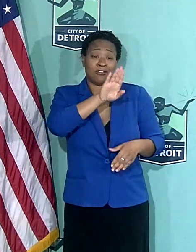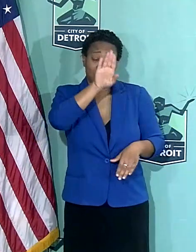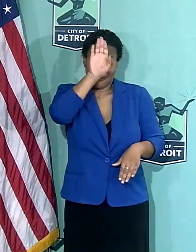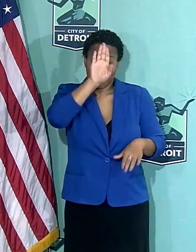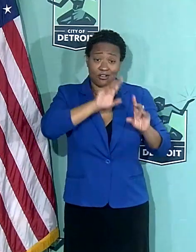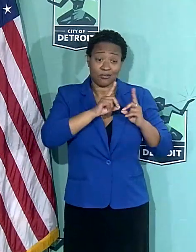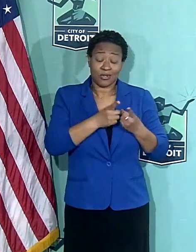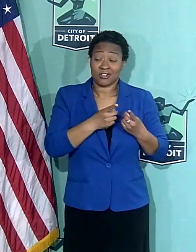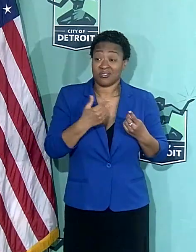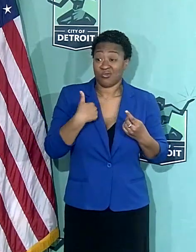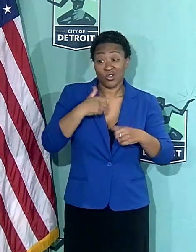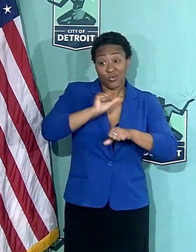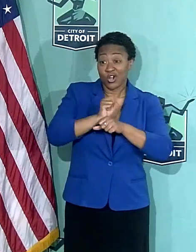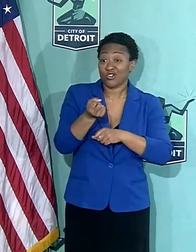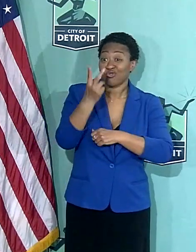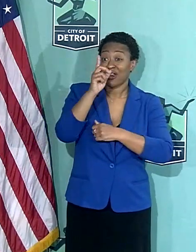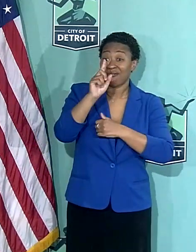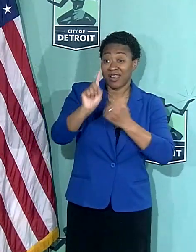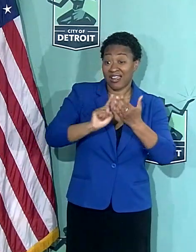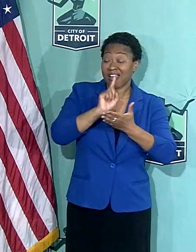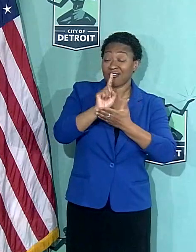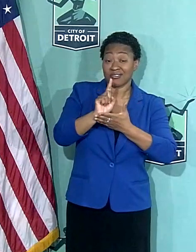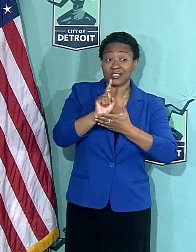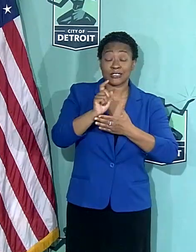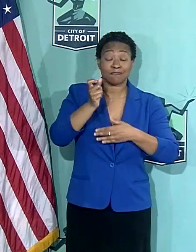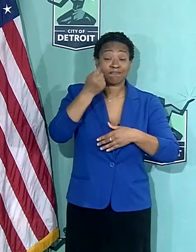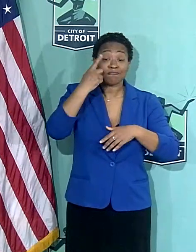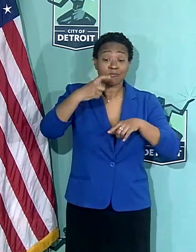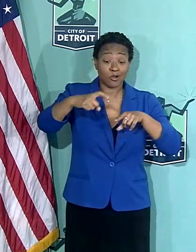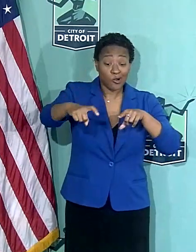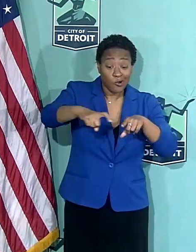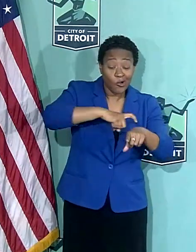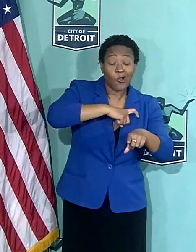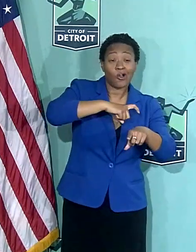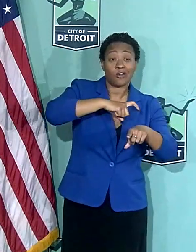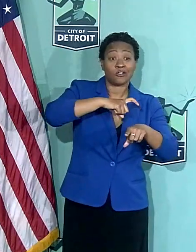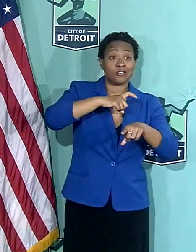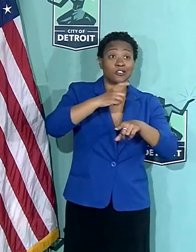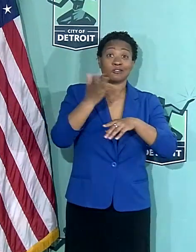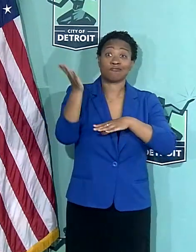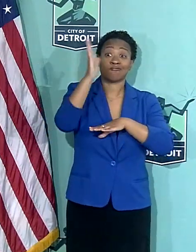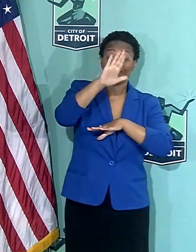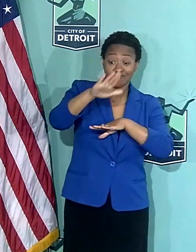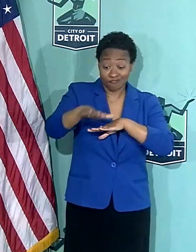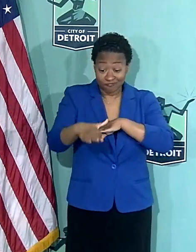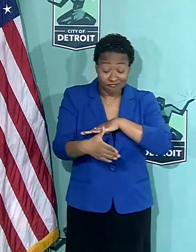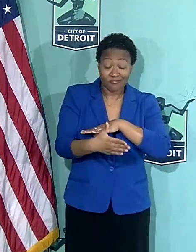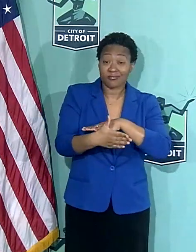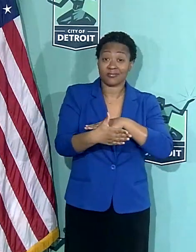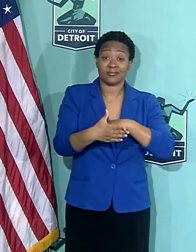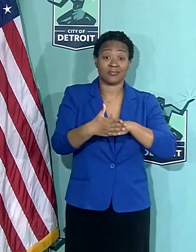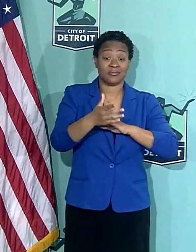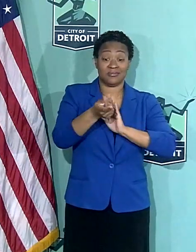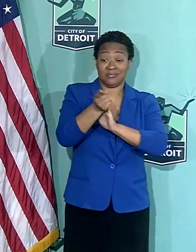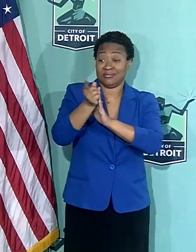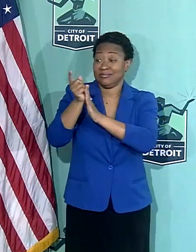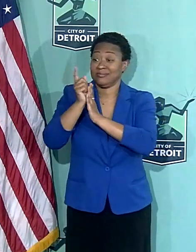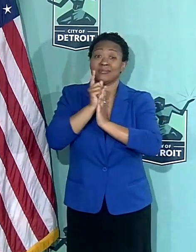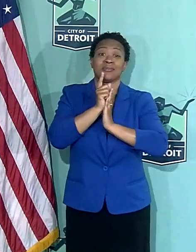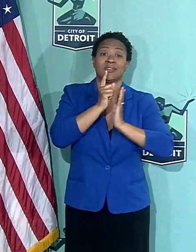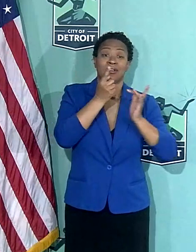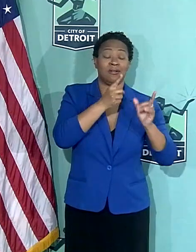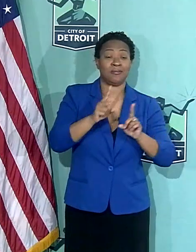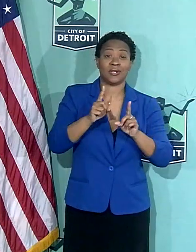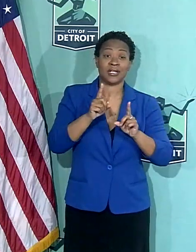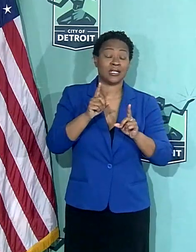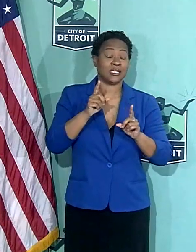We work in 12 hours, and these calls come hour after hour, minute by minute, and at times